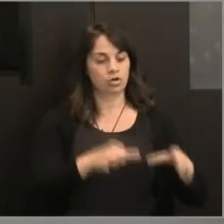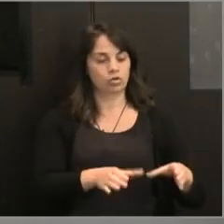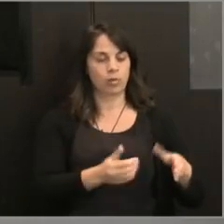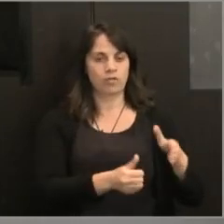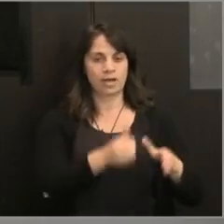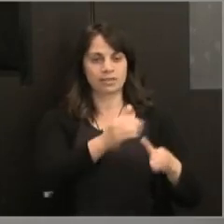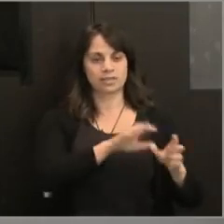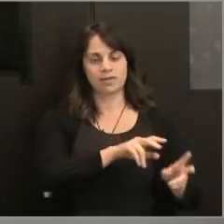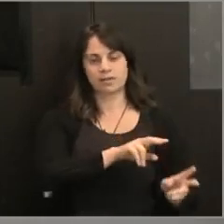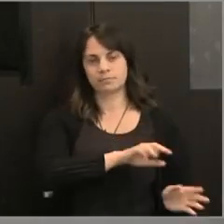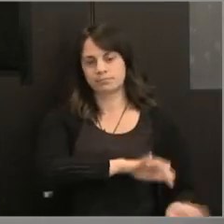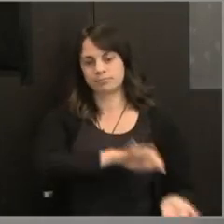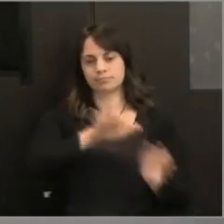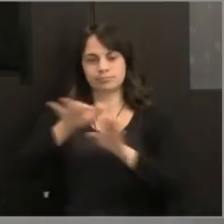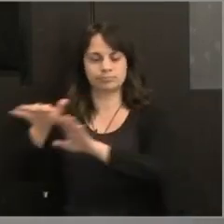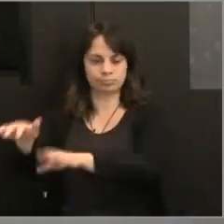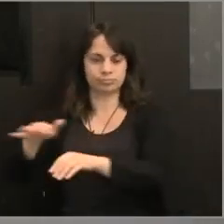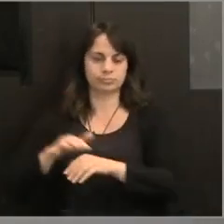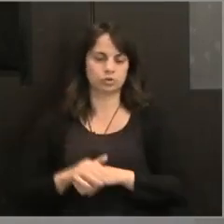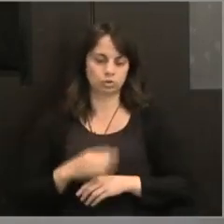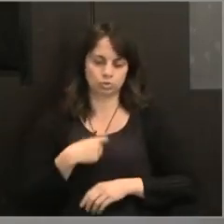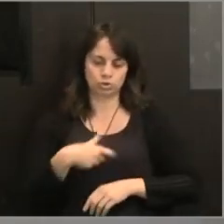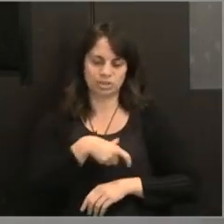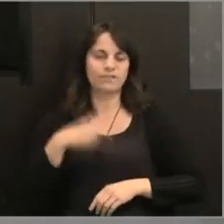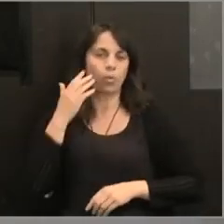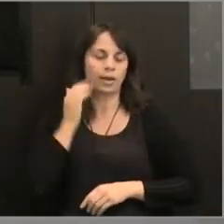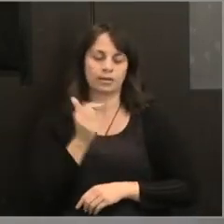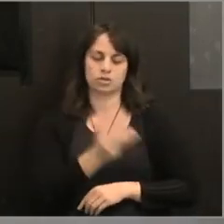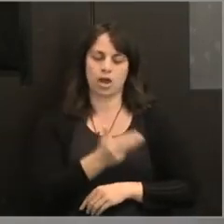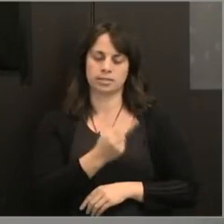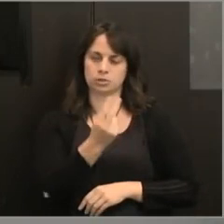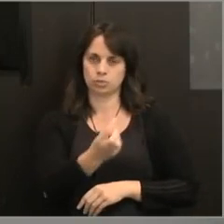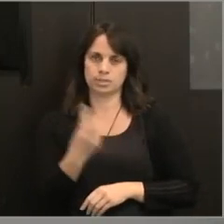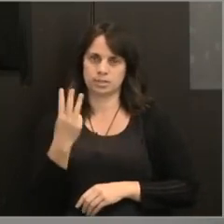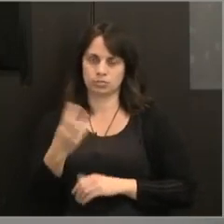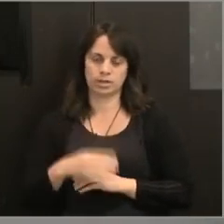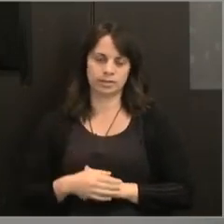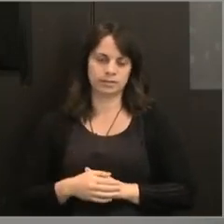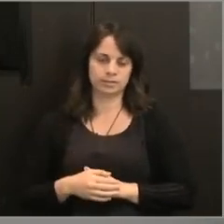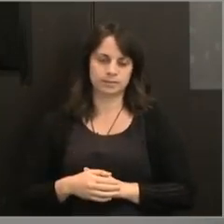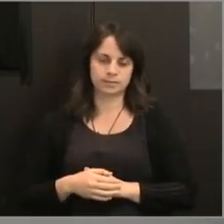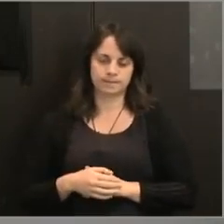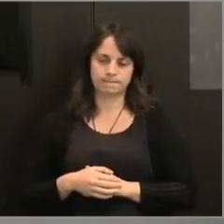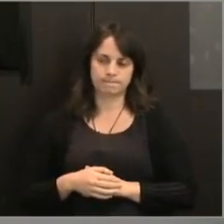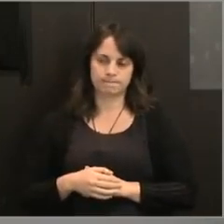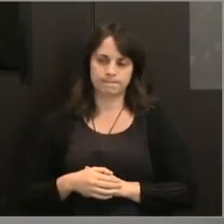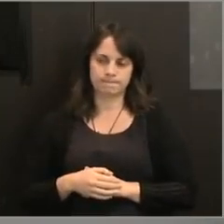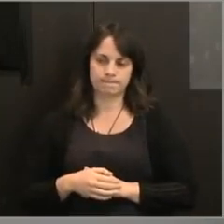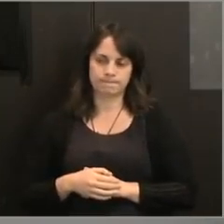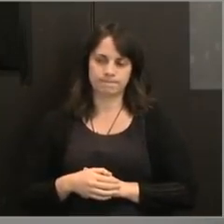to Geneva in 1923 to petition the League of Nations